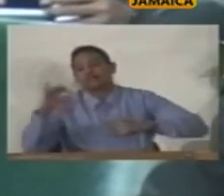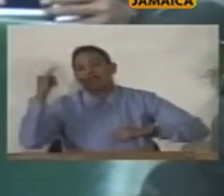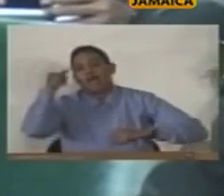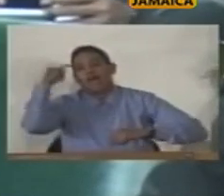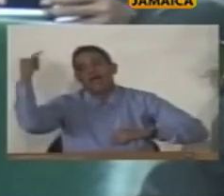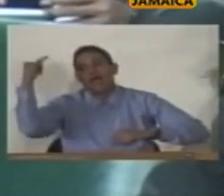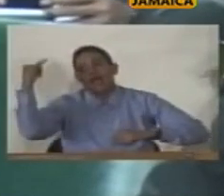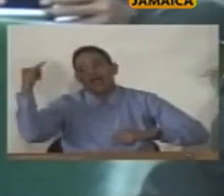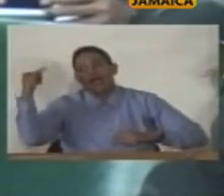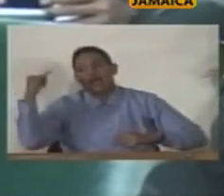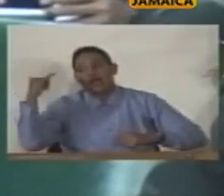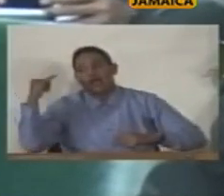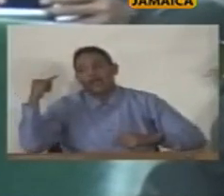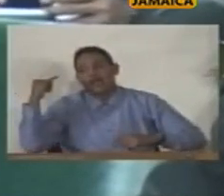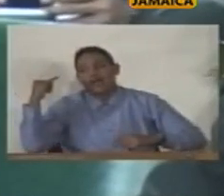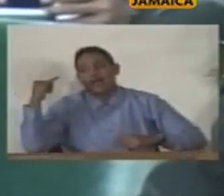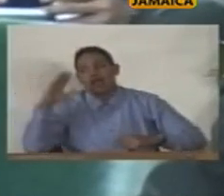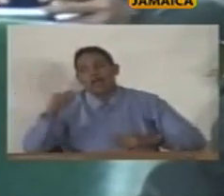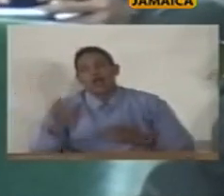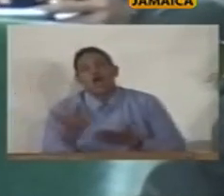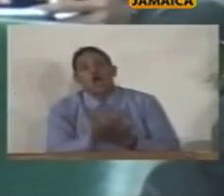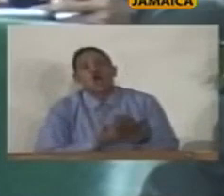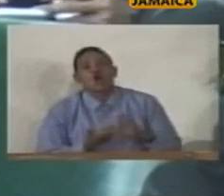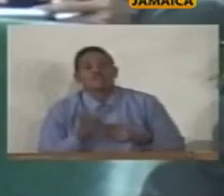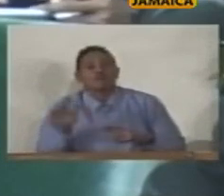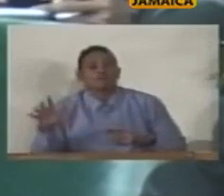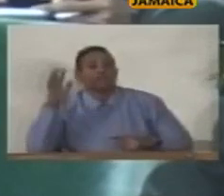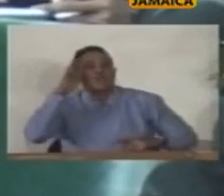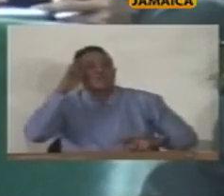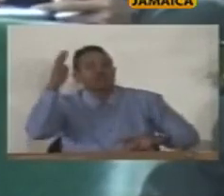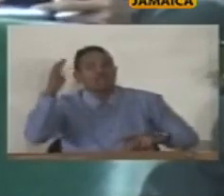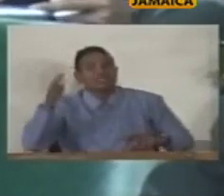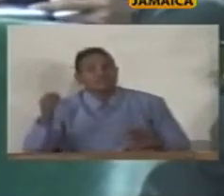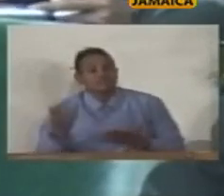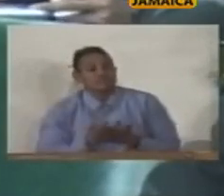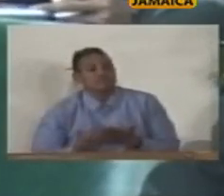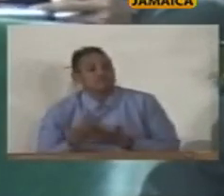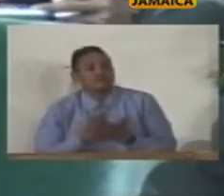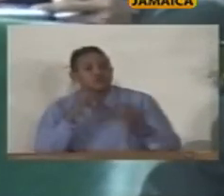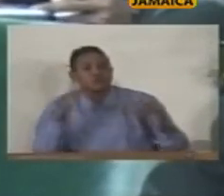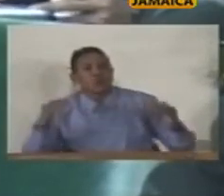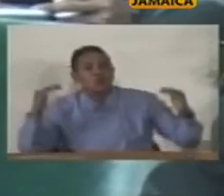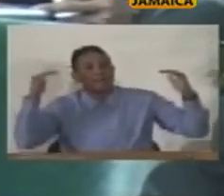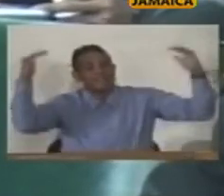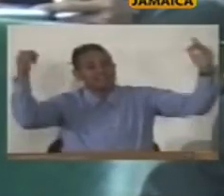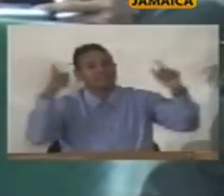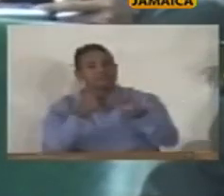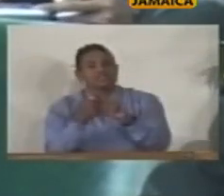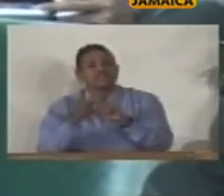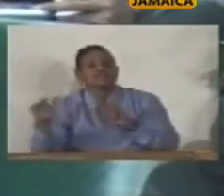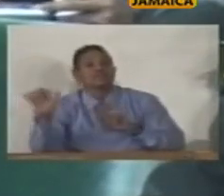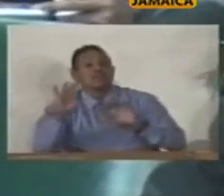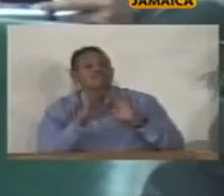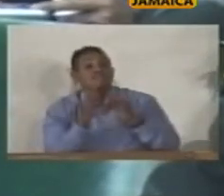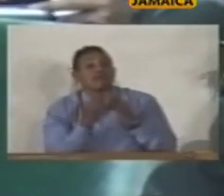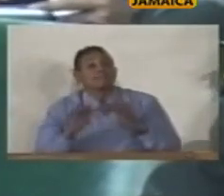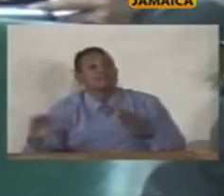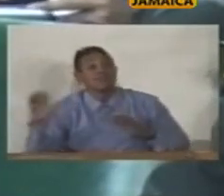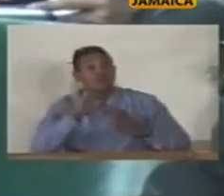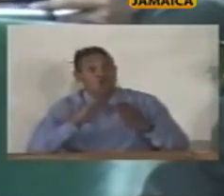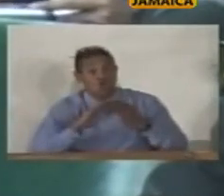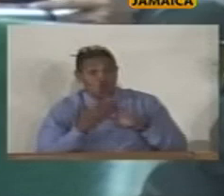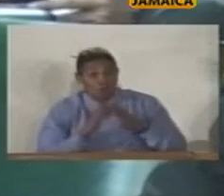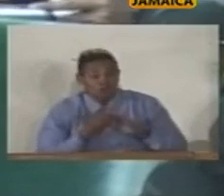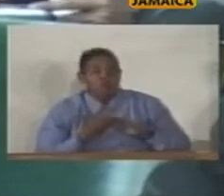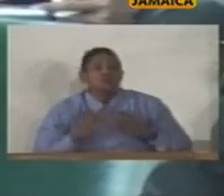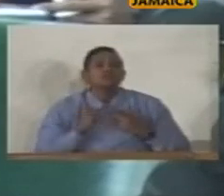IPR and earn from their creativity to uplift themselves, their families, their communities,